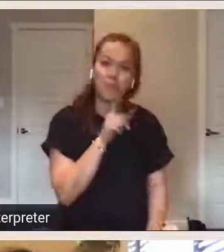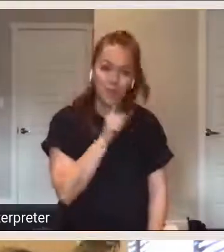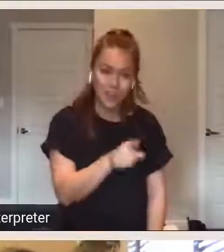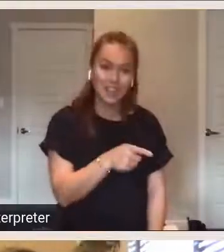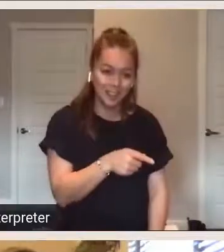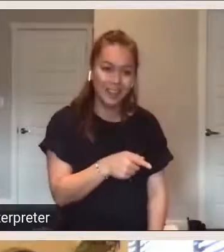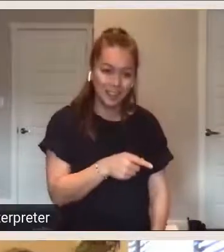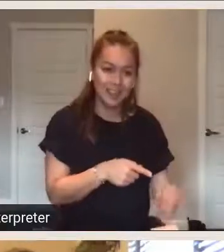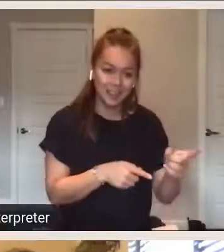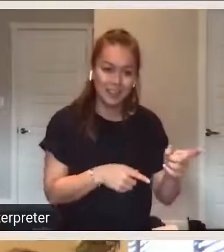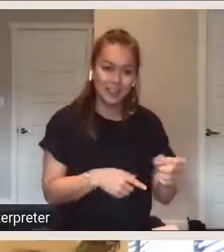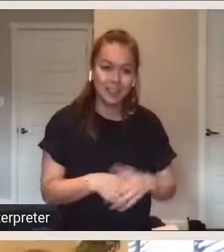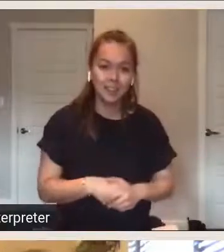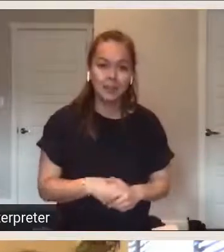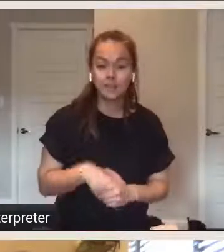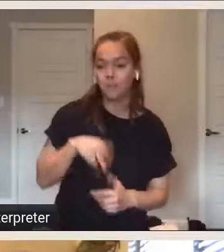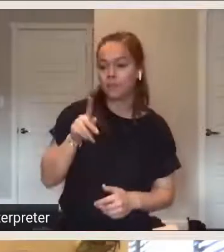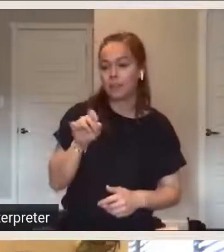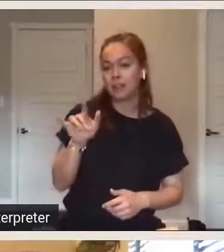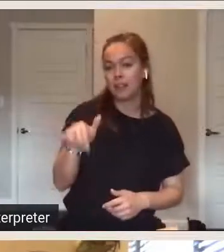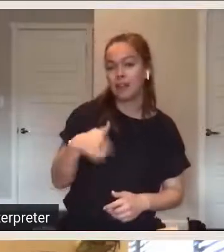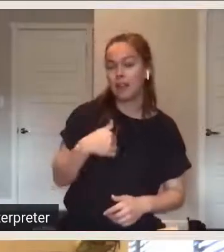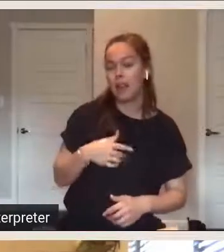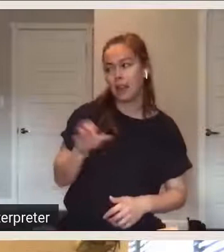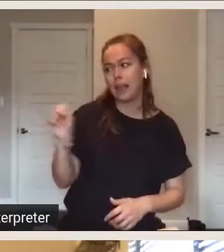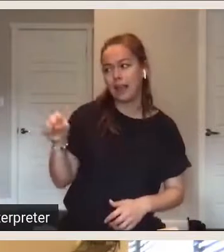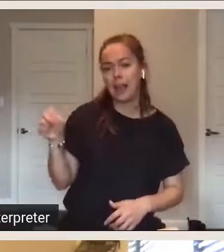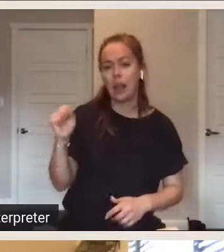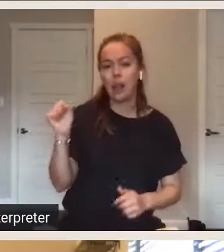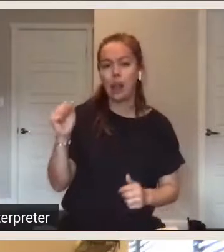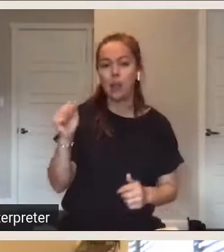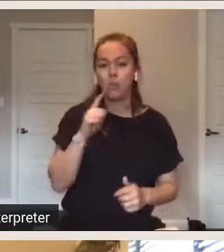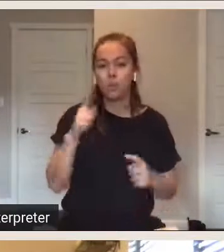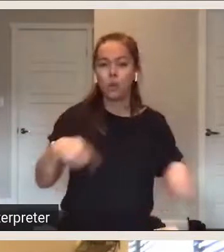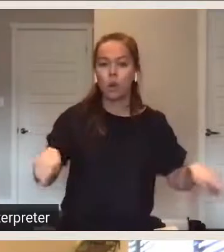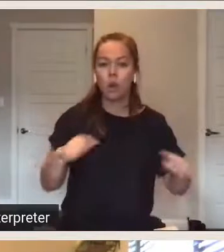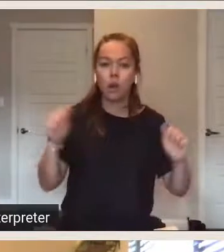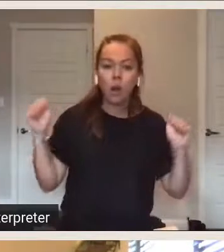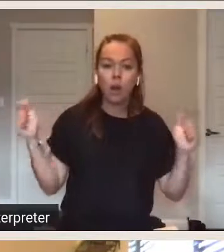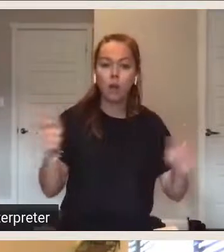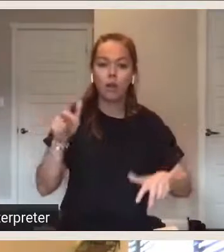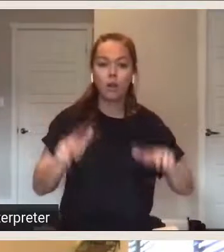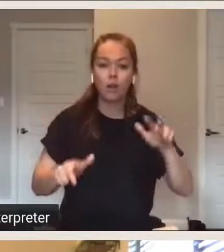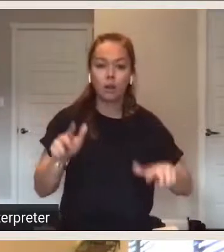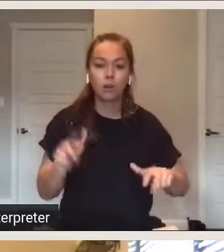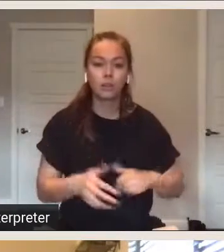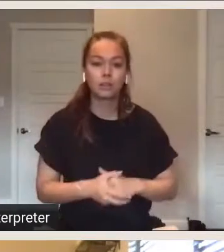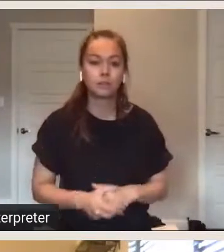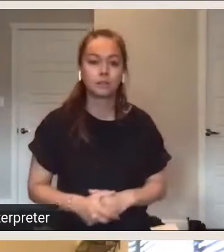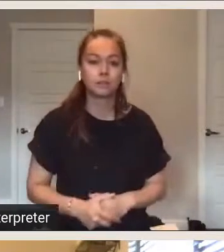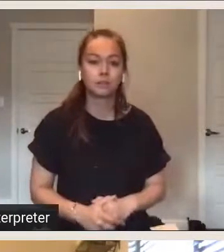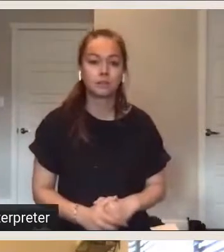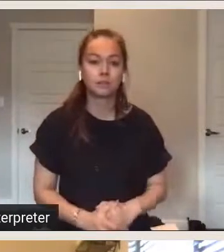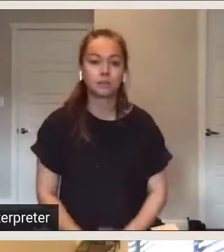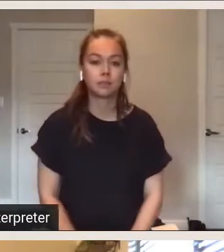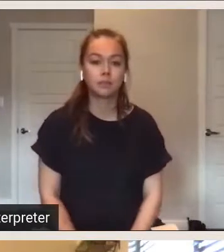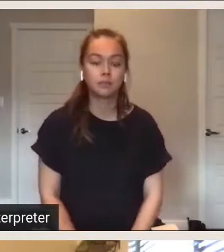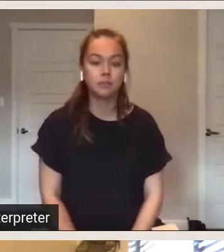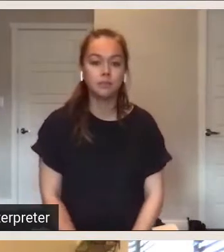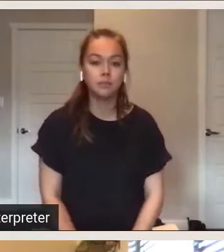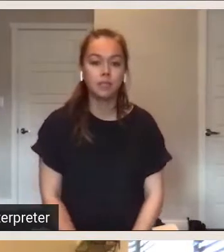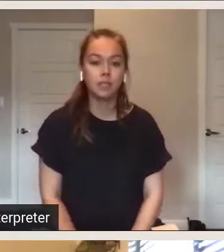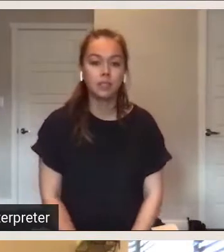And aren't we all? I think on that, I guess a different note, I know we